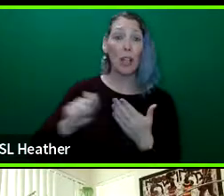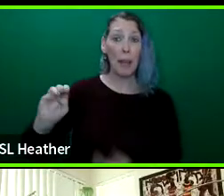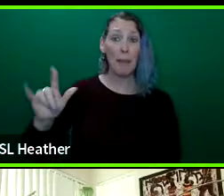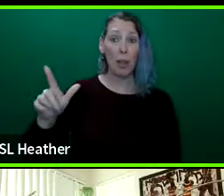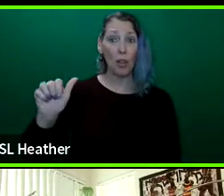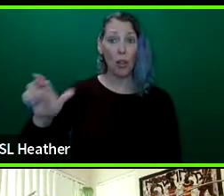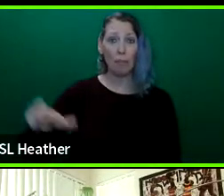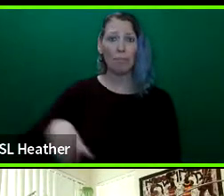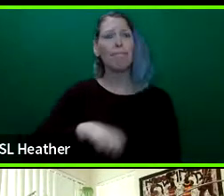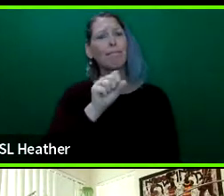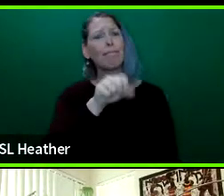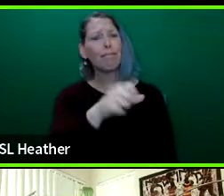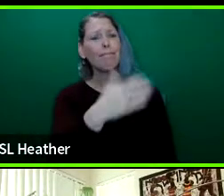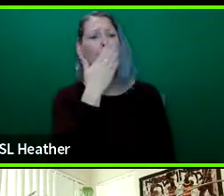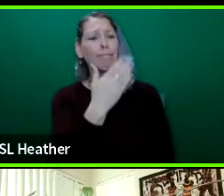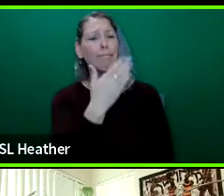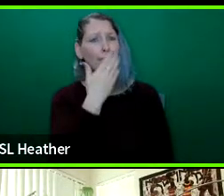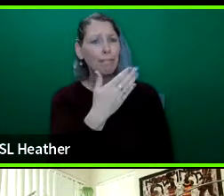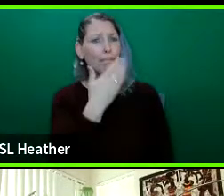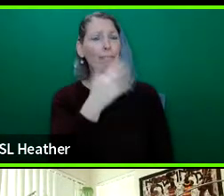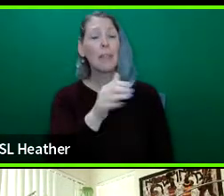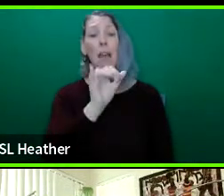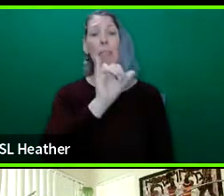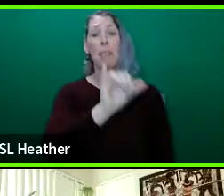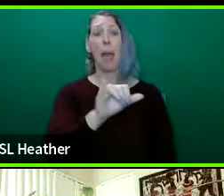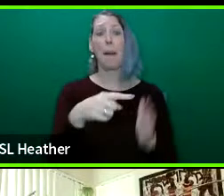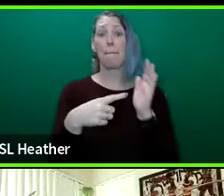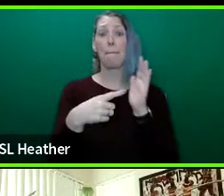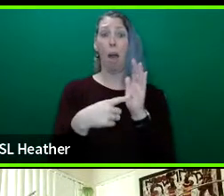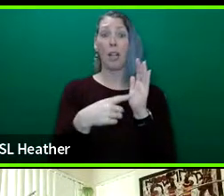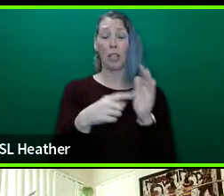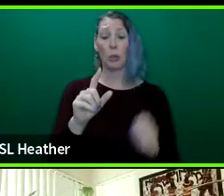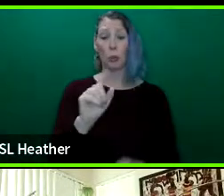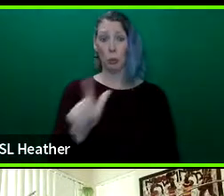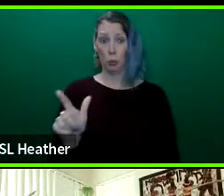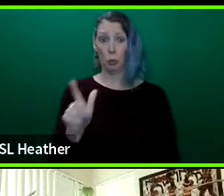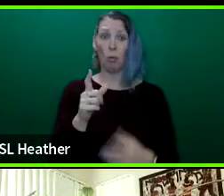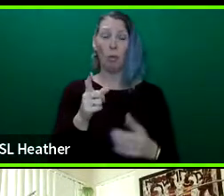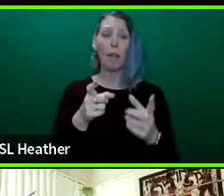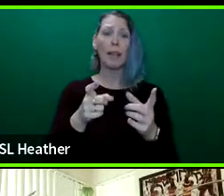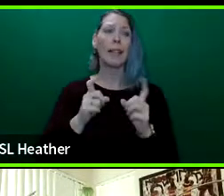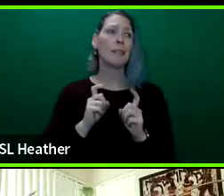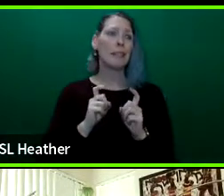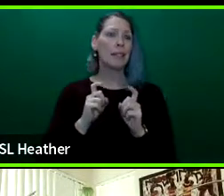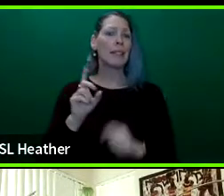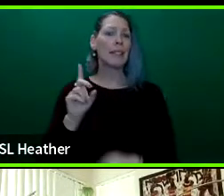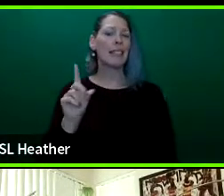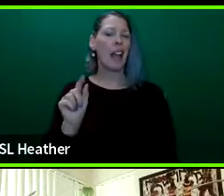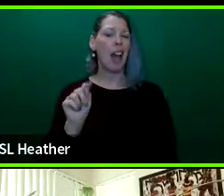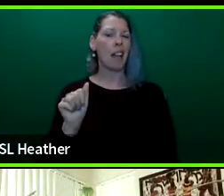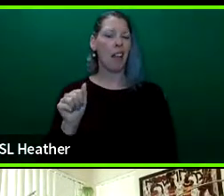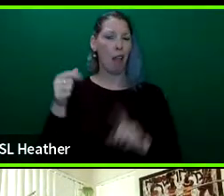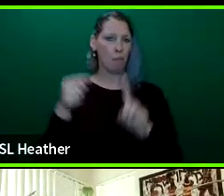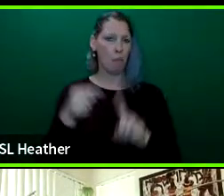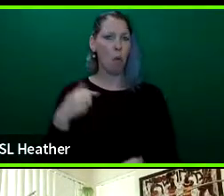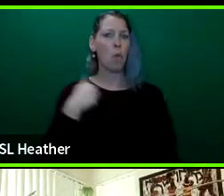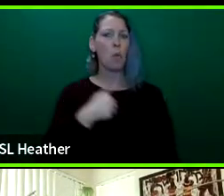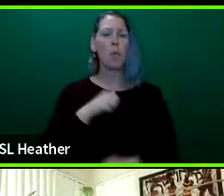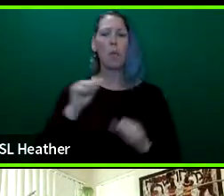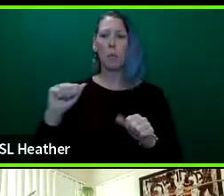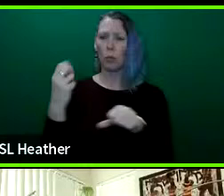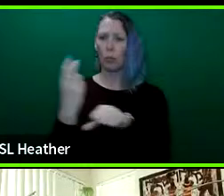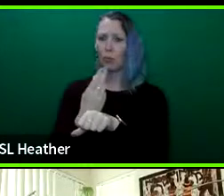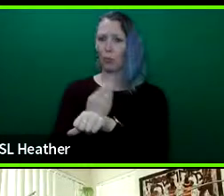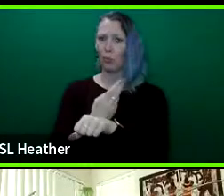Yeah, thank you. I think the modeling tool gives us a data point that we can use